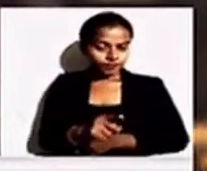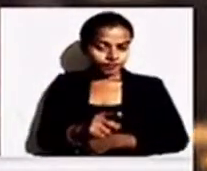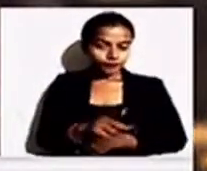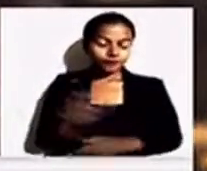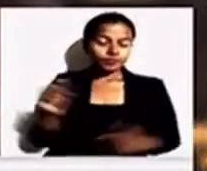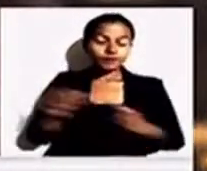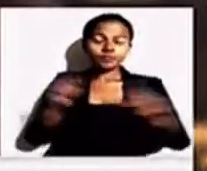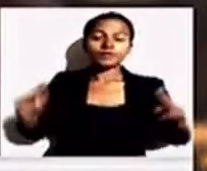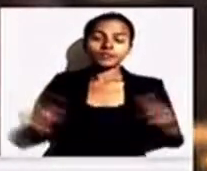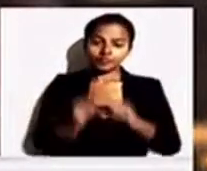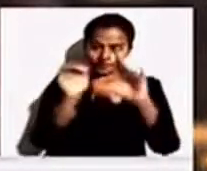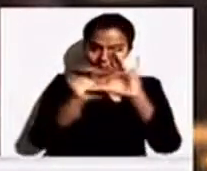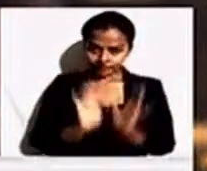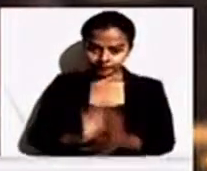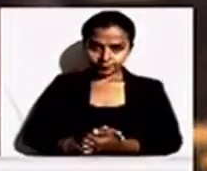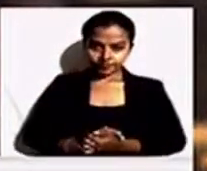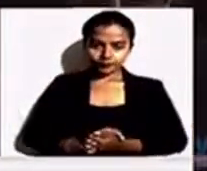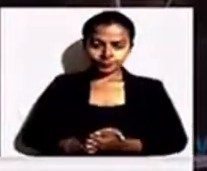today.